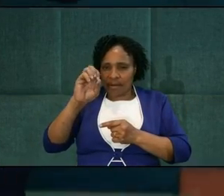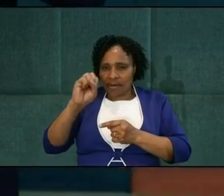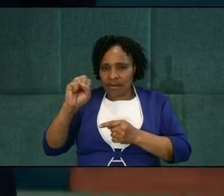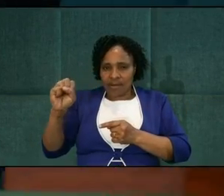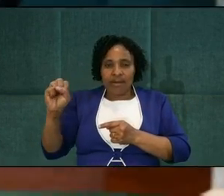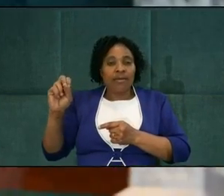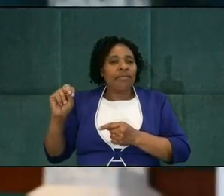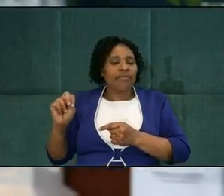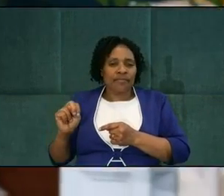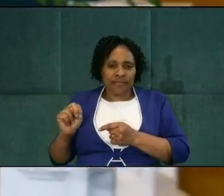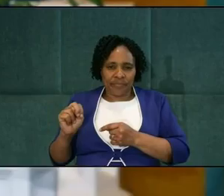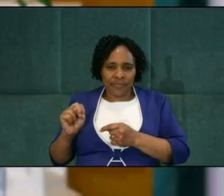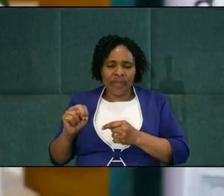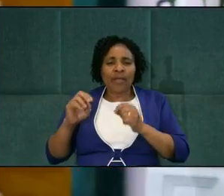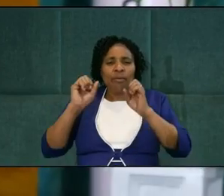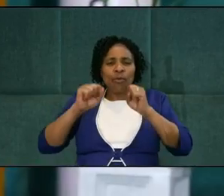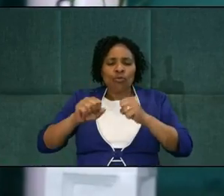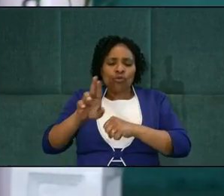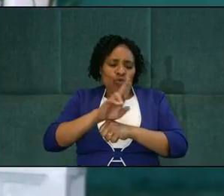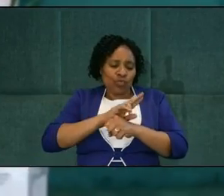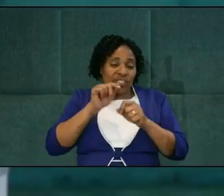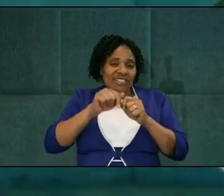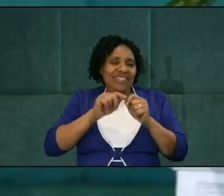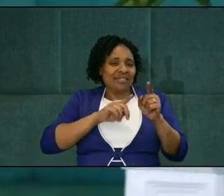And we often use that journey